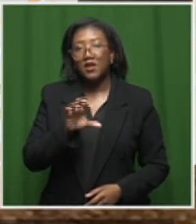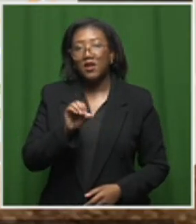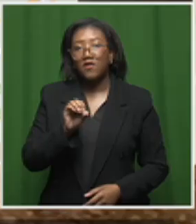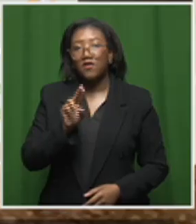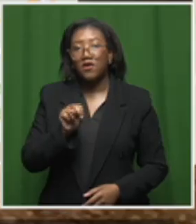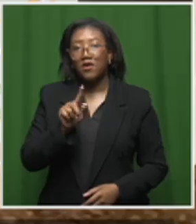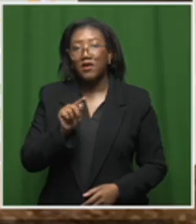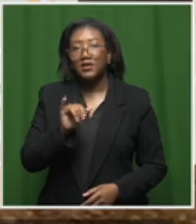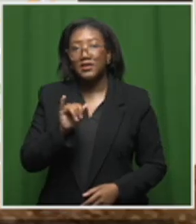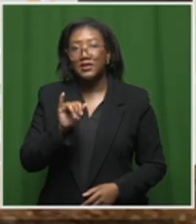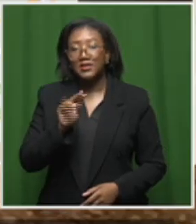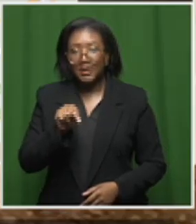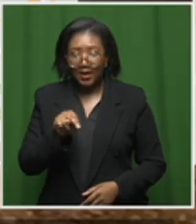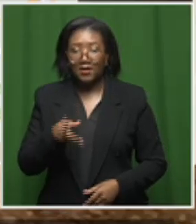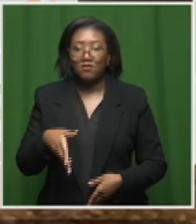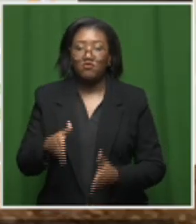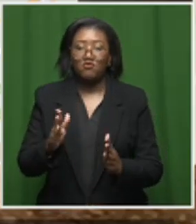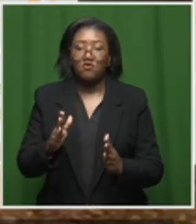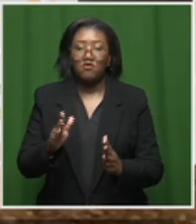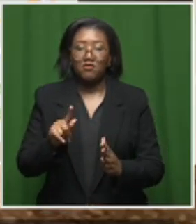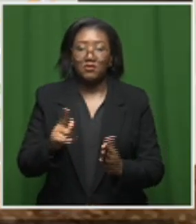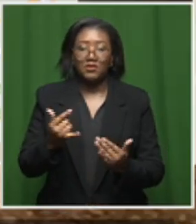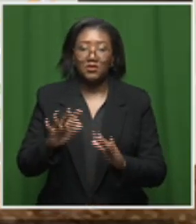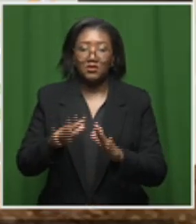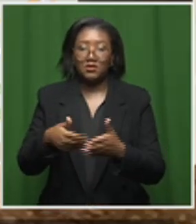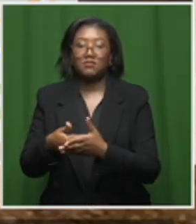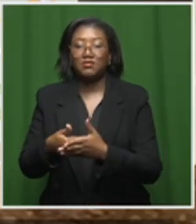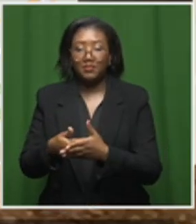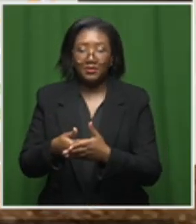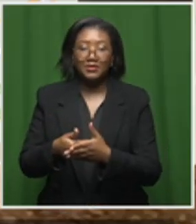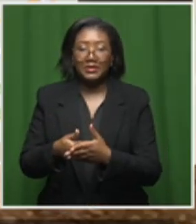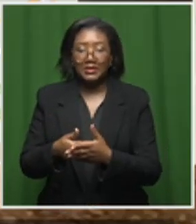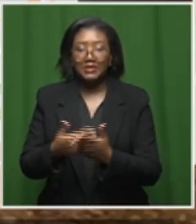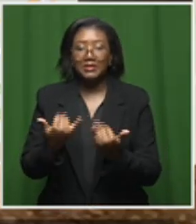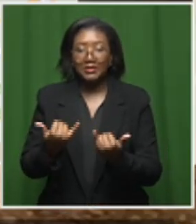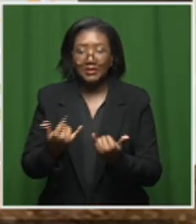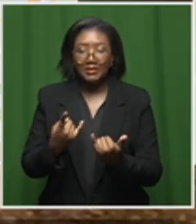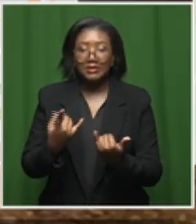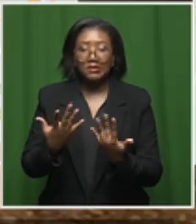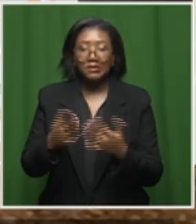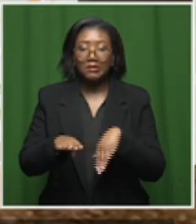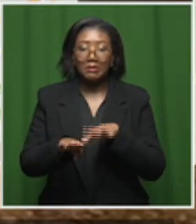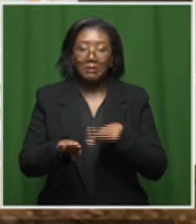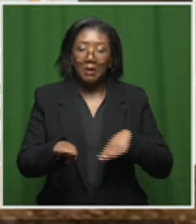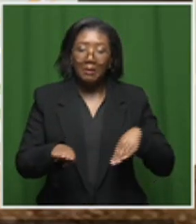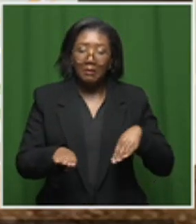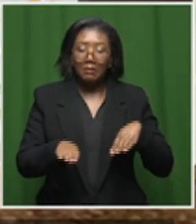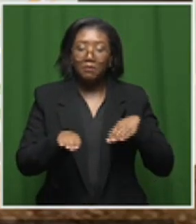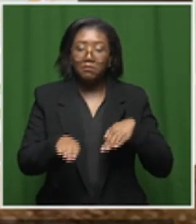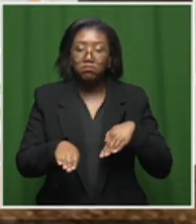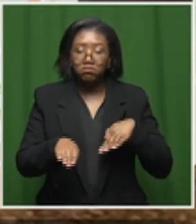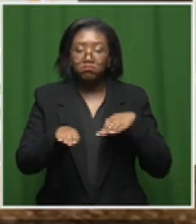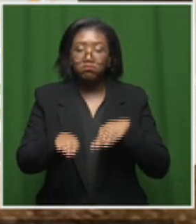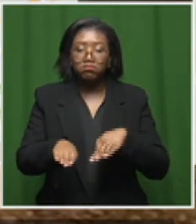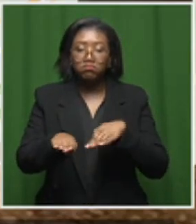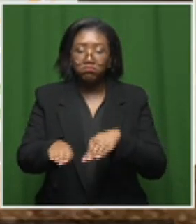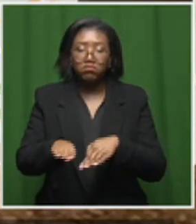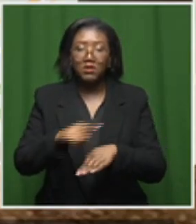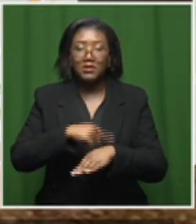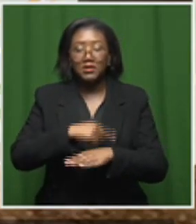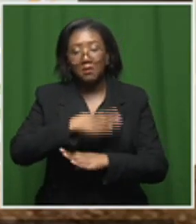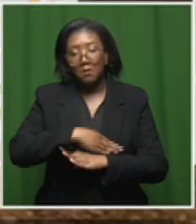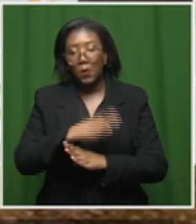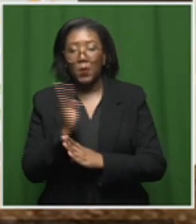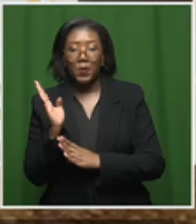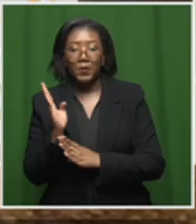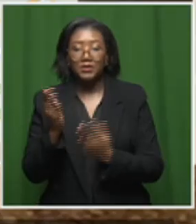and maybe even back into Galuli's by the time we're done with this morning's rush hour. And then it just stays busy all day and peaks again in the afternoon. So if you've got to go